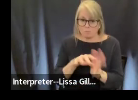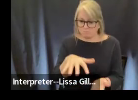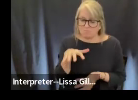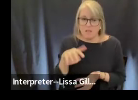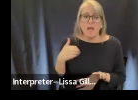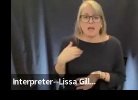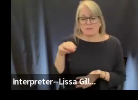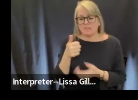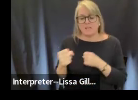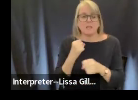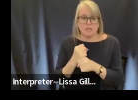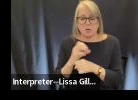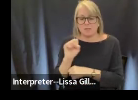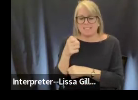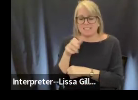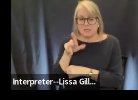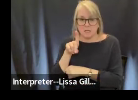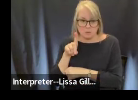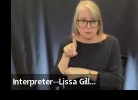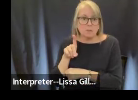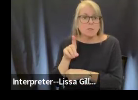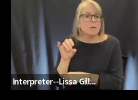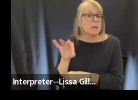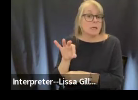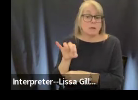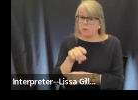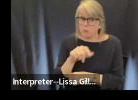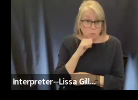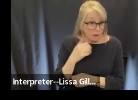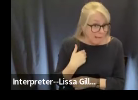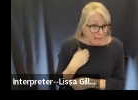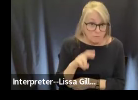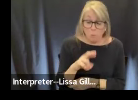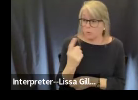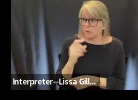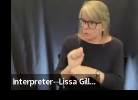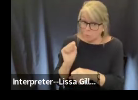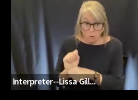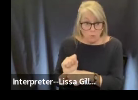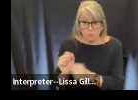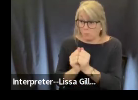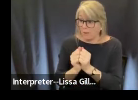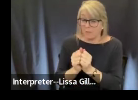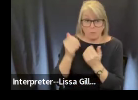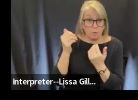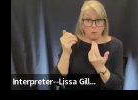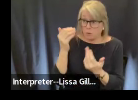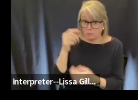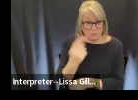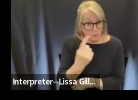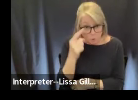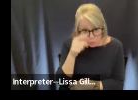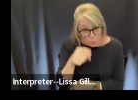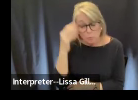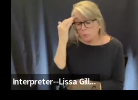smoke alarms. So if you do not have, or if you come across a client or someone that you work with or know that does not have the ability to get a smoke alarm